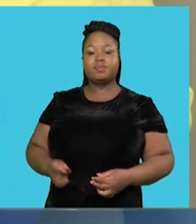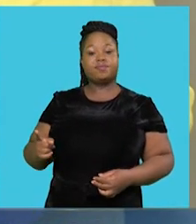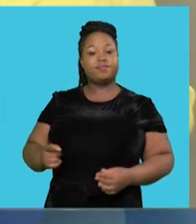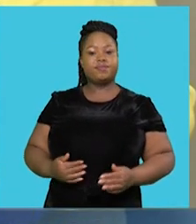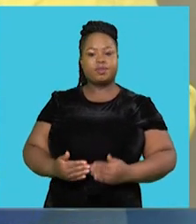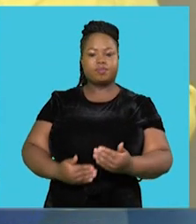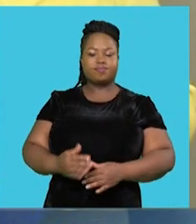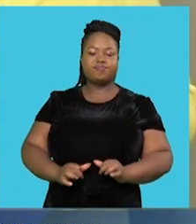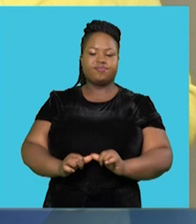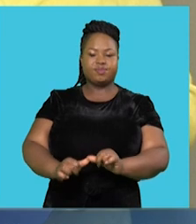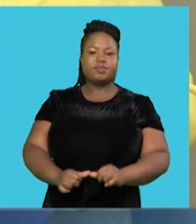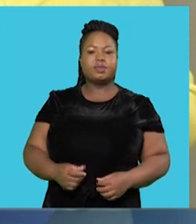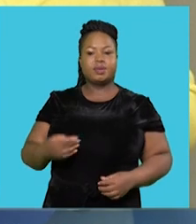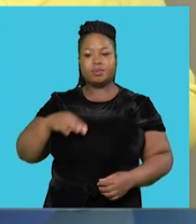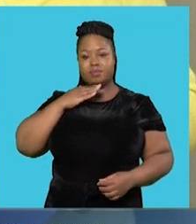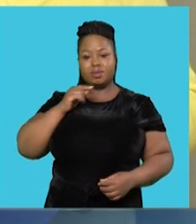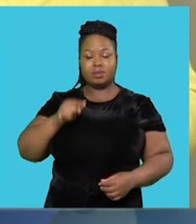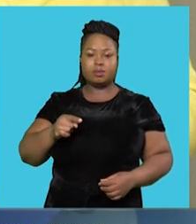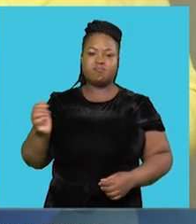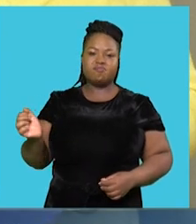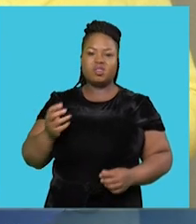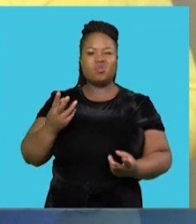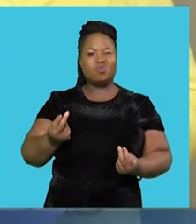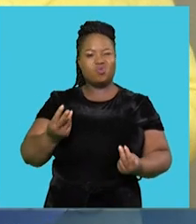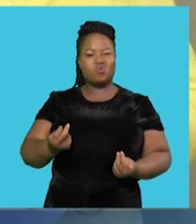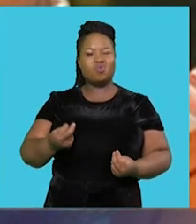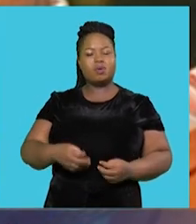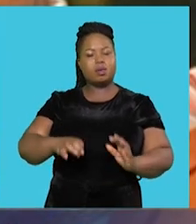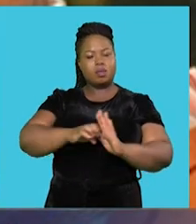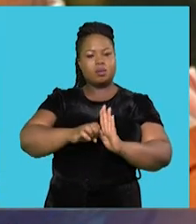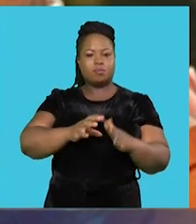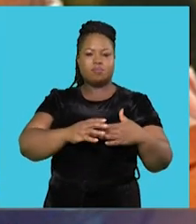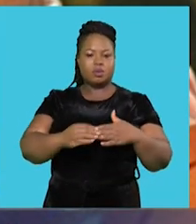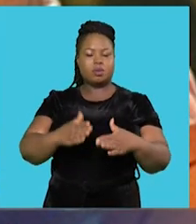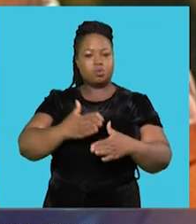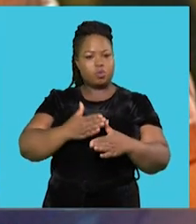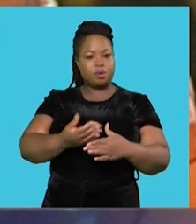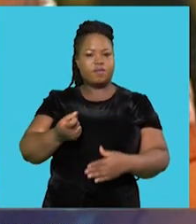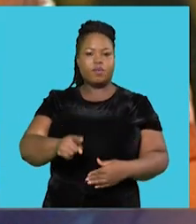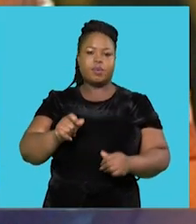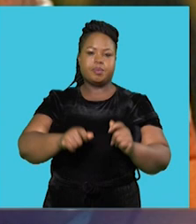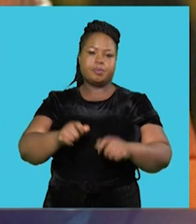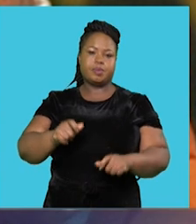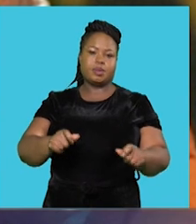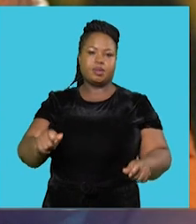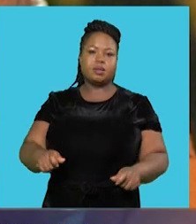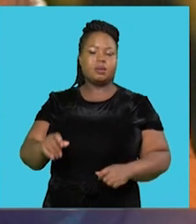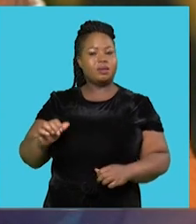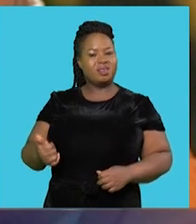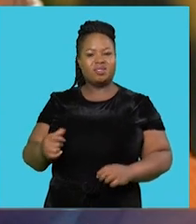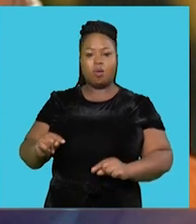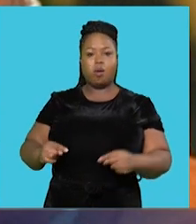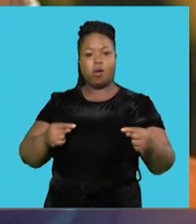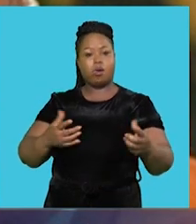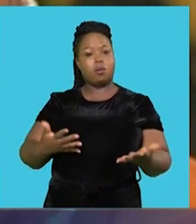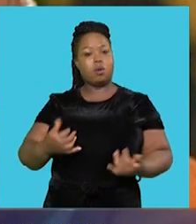ongoing saga reaffirms Rise Mzantsi's call for new and ethical leaders who will work with and for the people, as opposed to the political